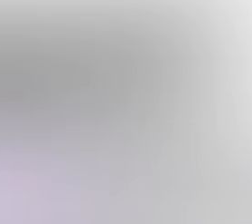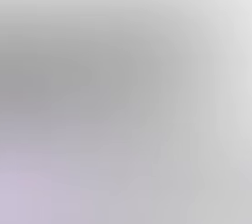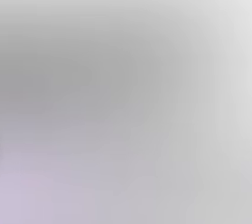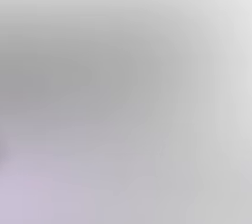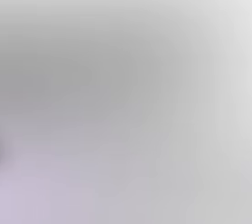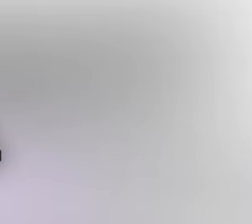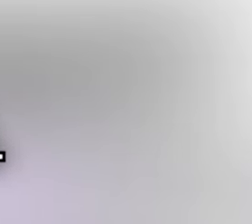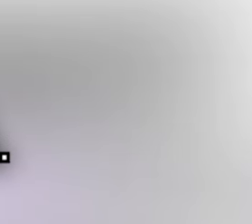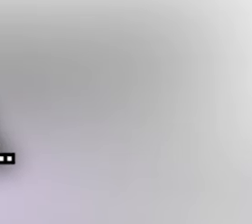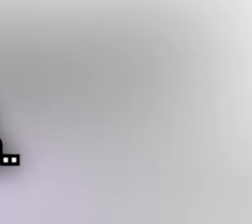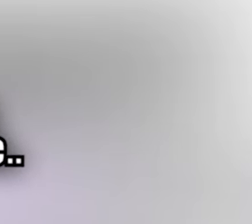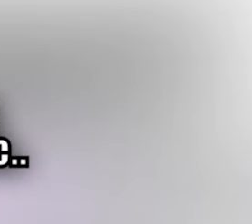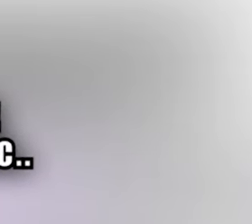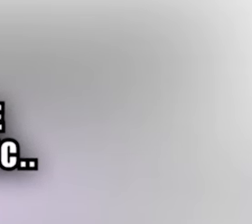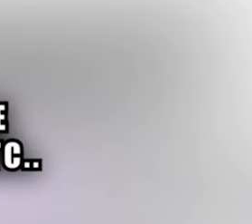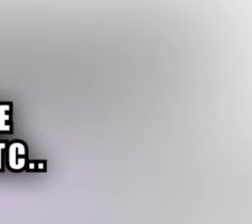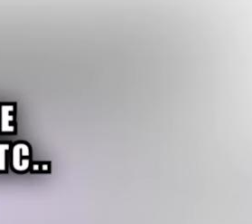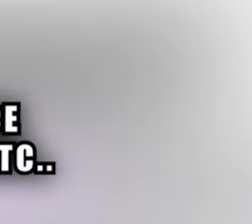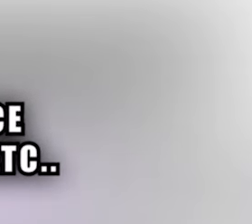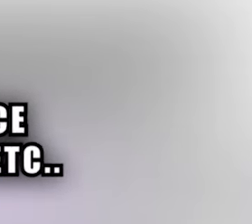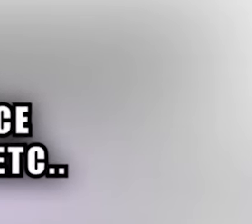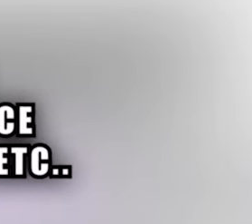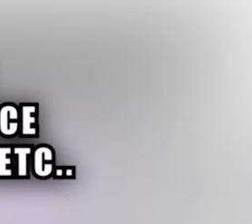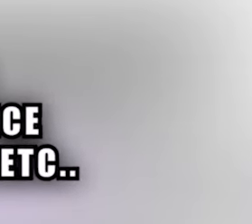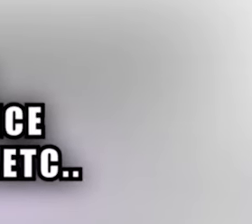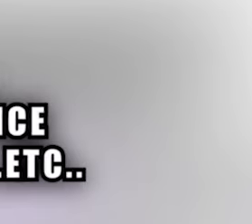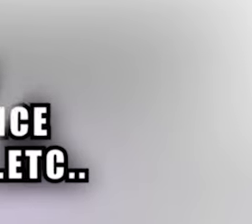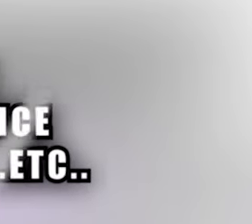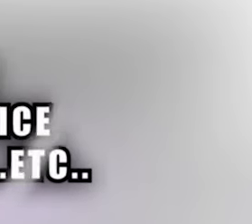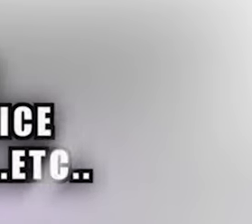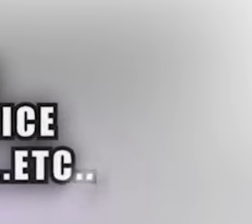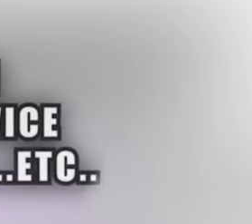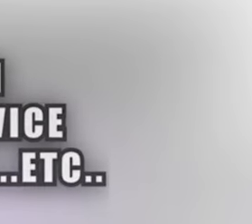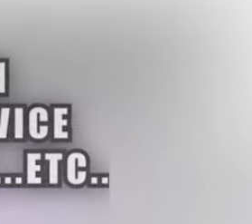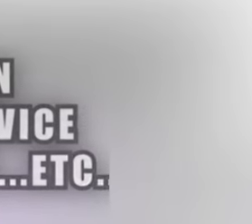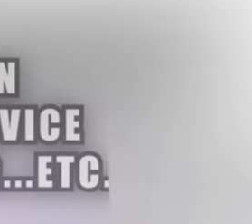550 62 3377 Kumi online TV production